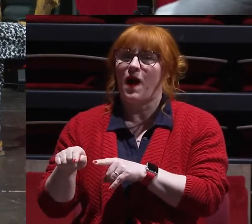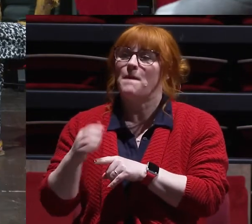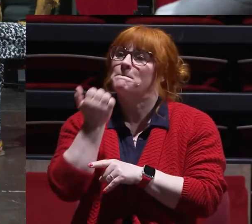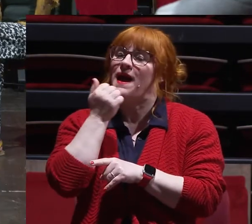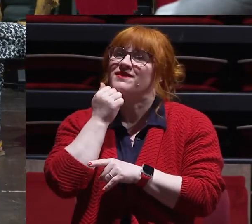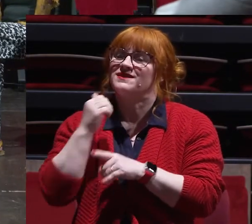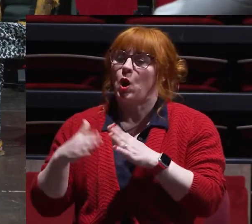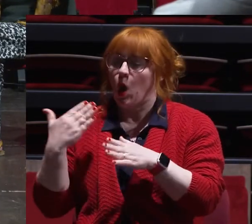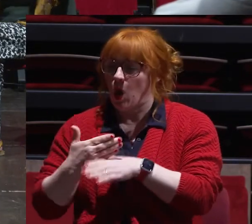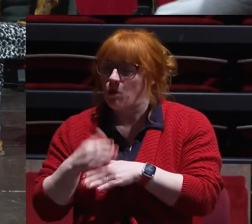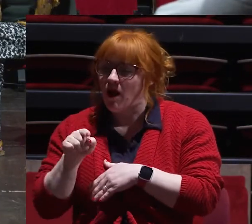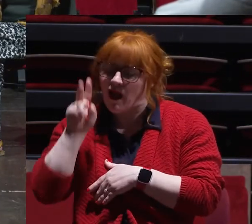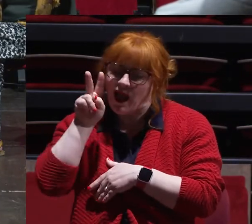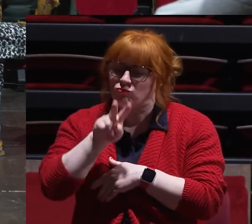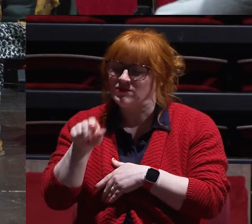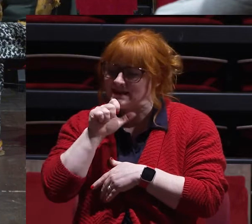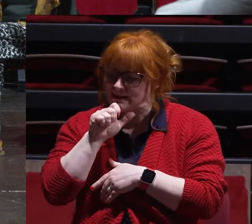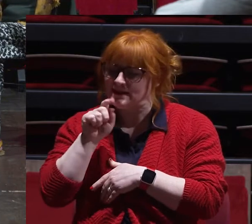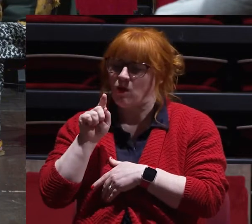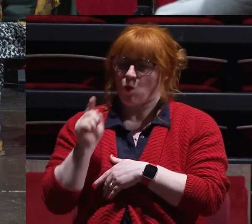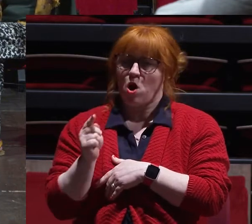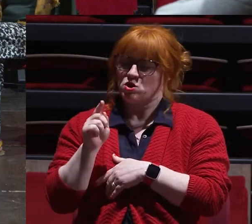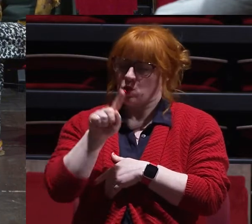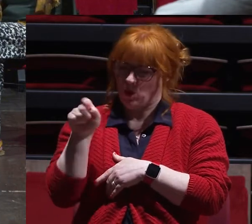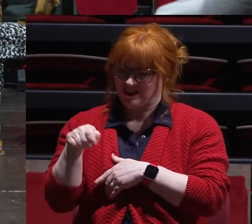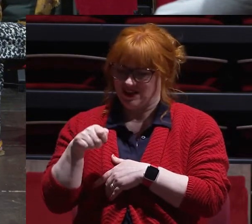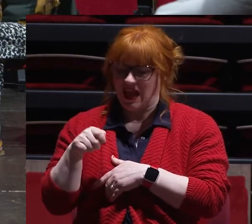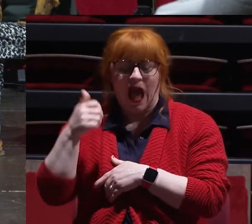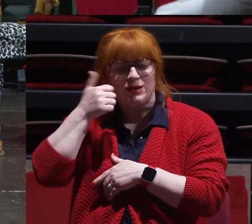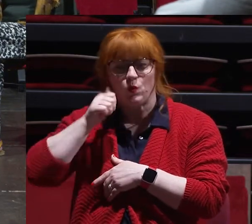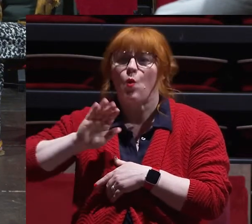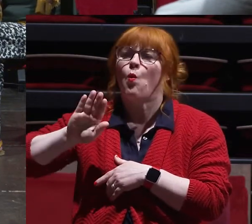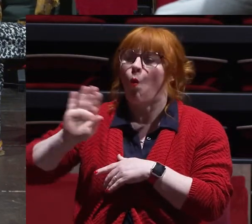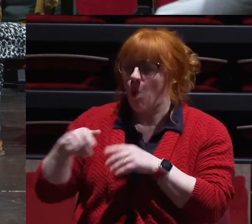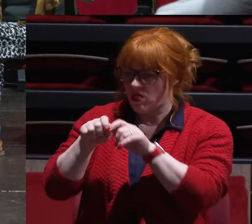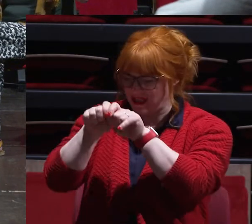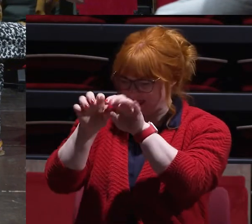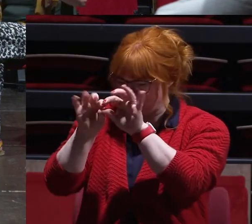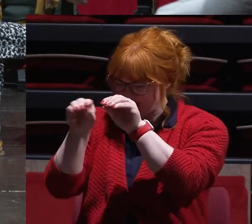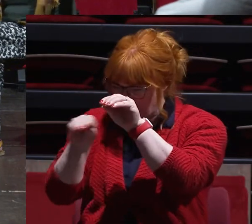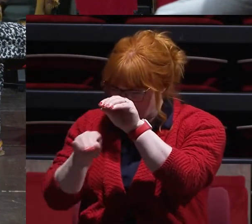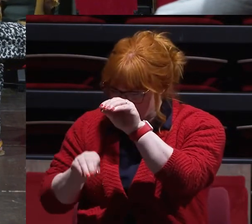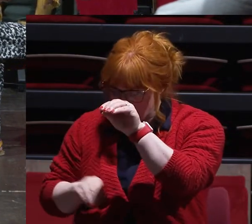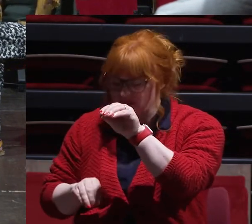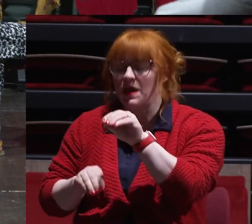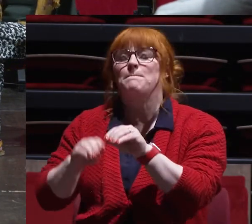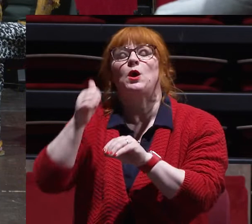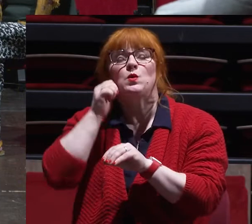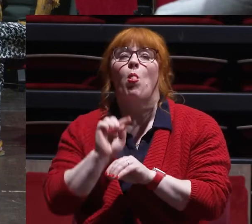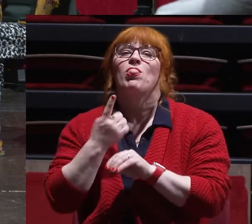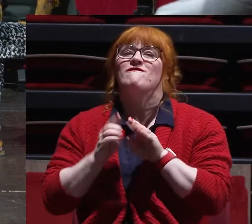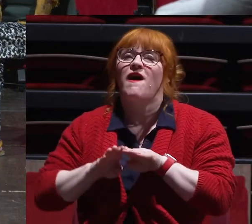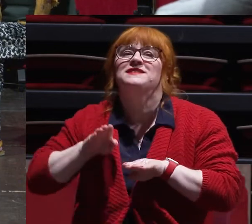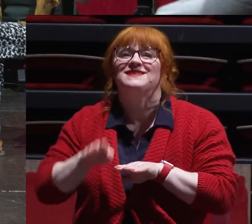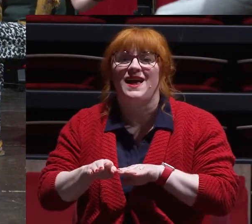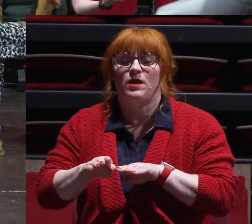can't quite look at the long question and know exactly all the steps I'm going to take to get to the end, but I know the first step.